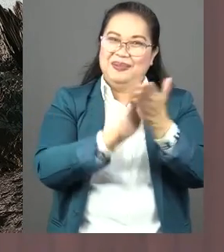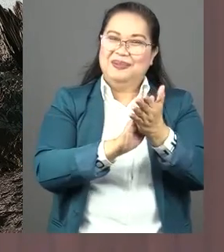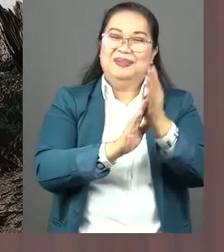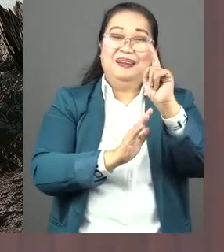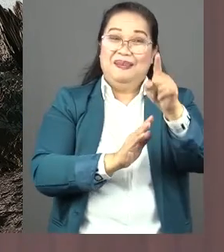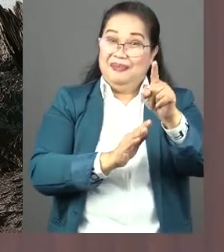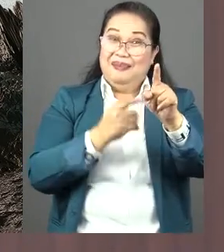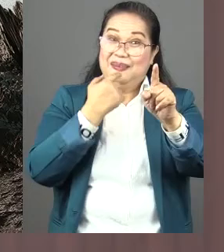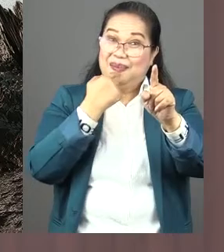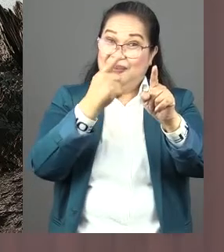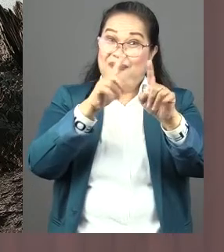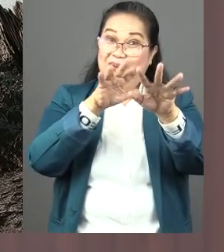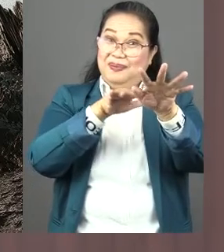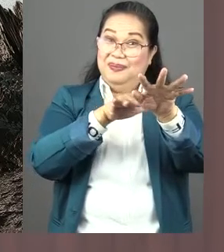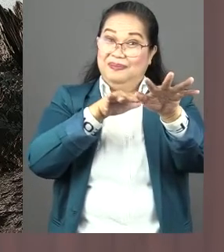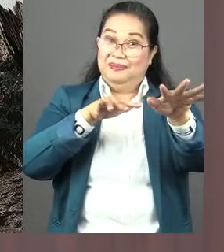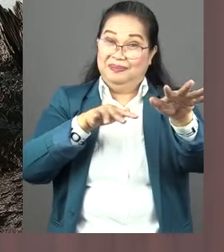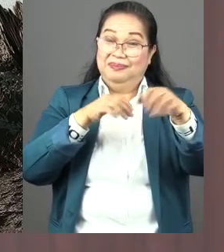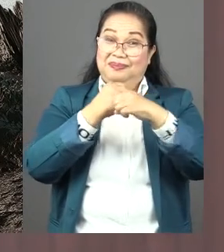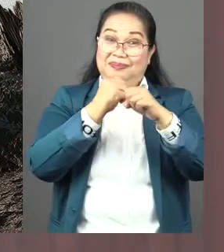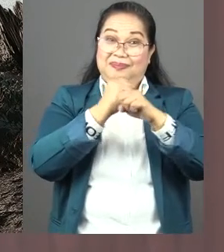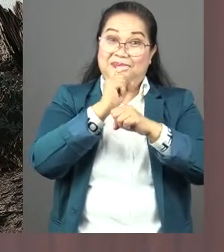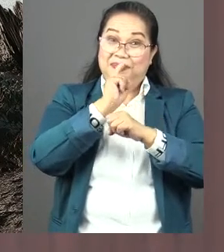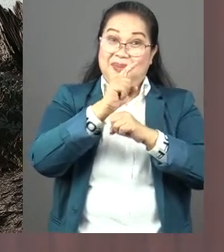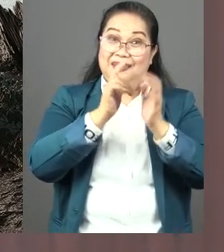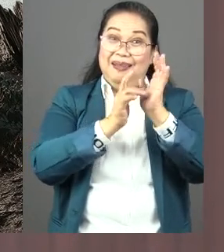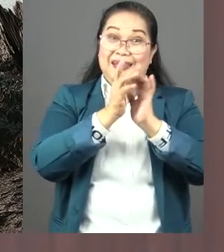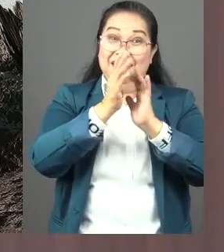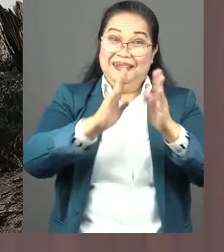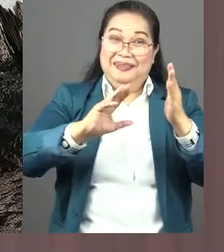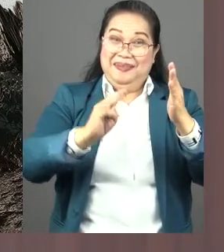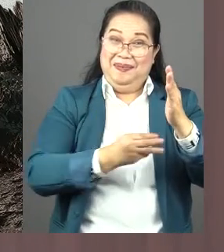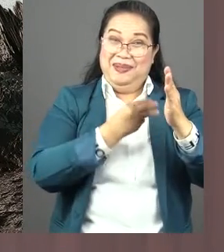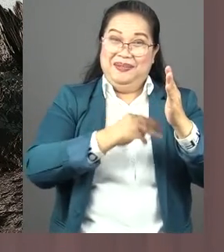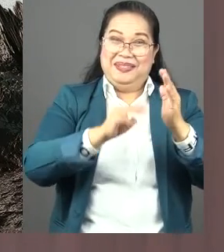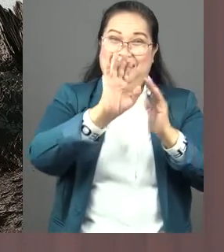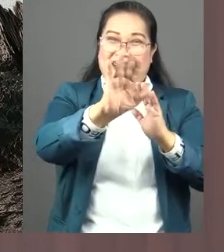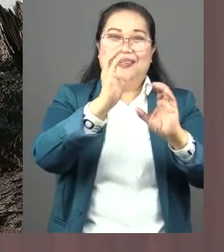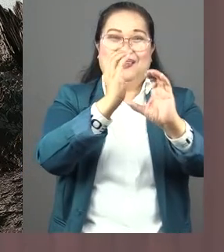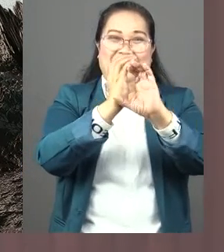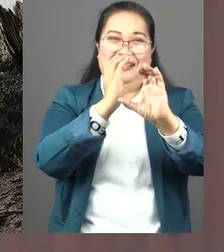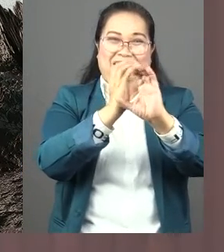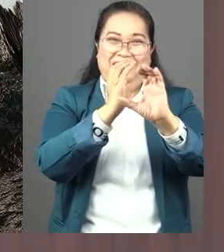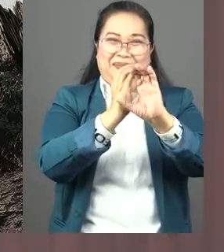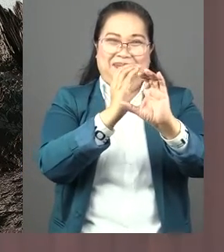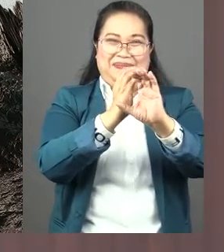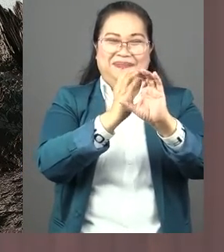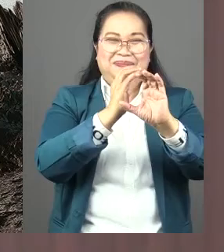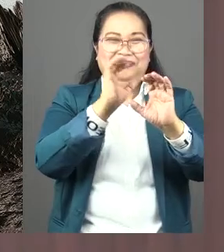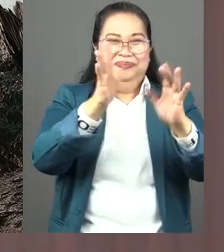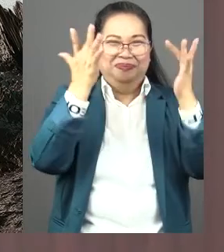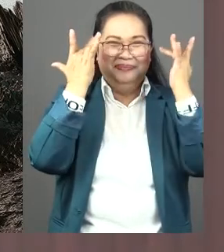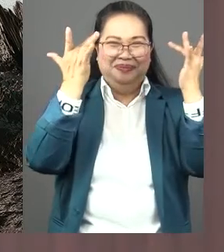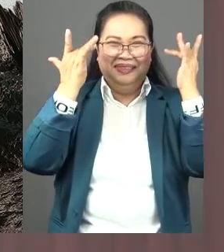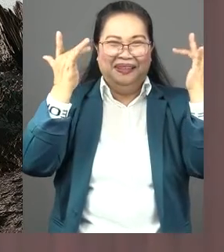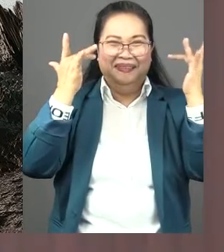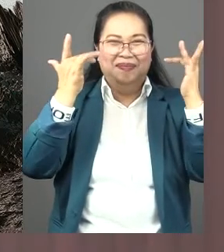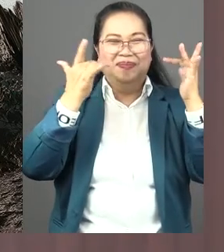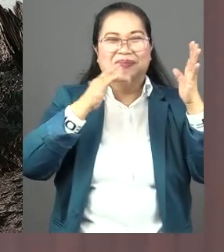are caught in traffic, will you make sure there's some Christian music in your, stereo,